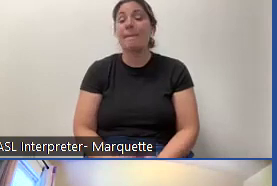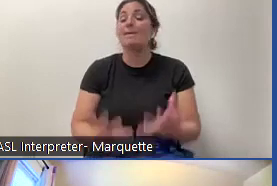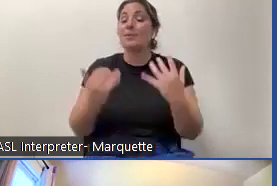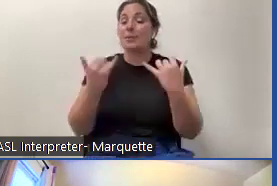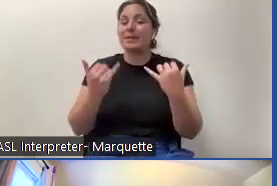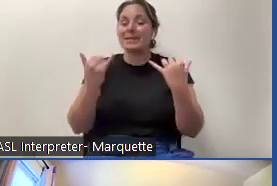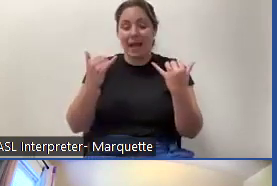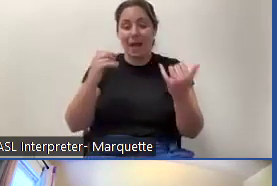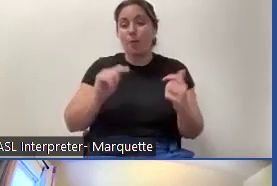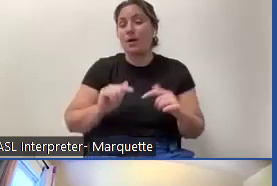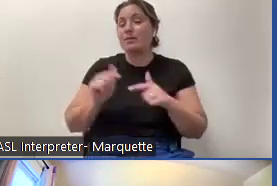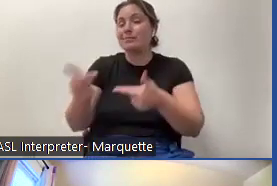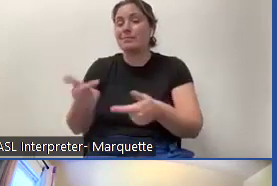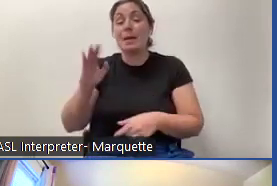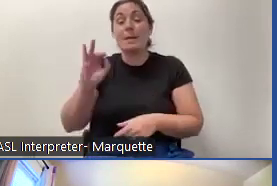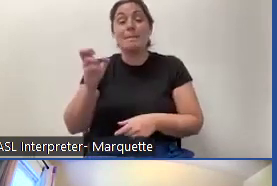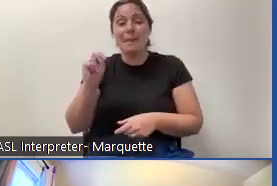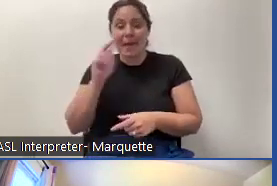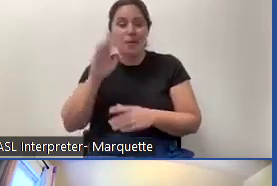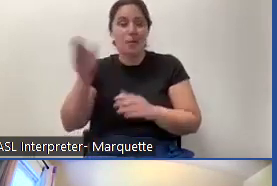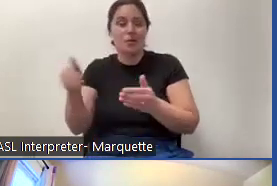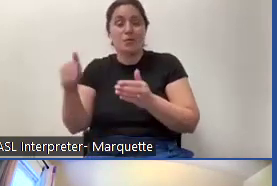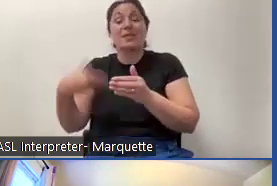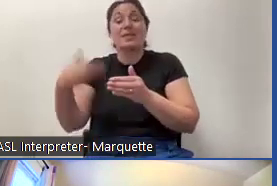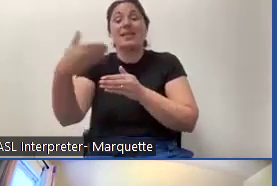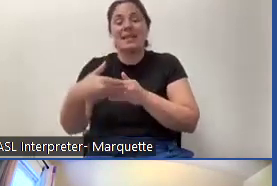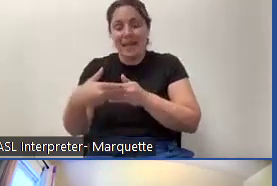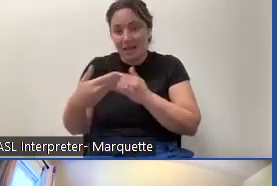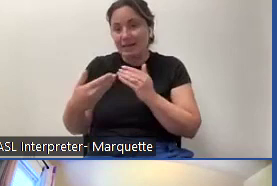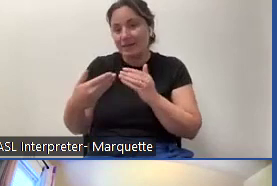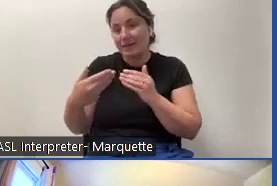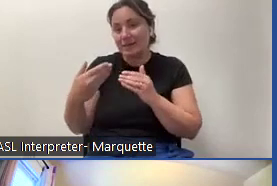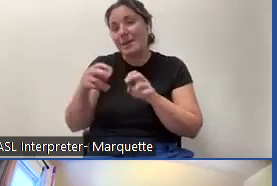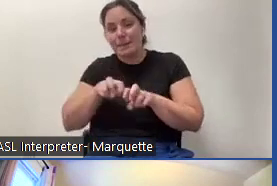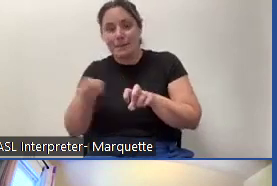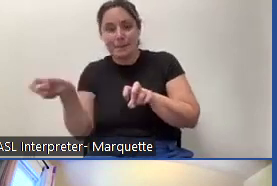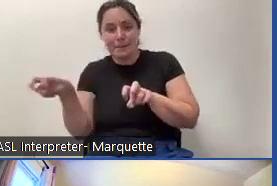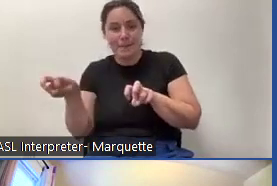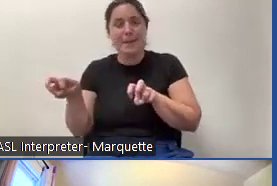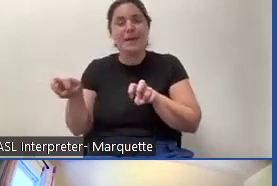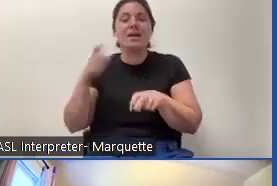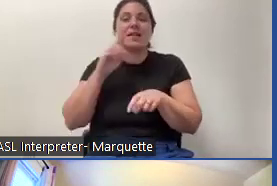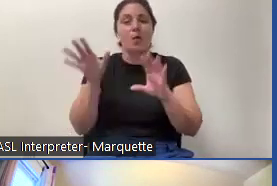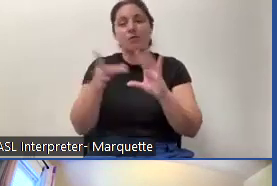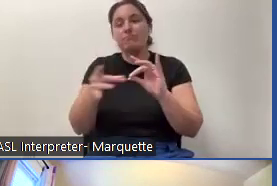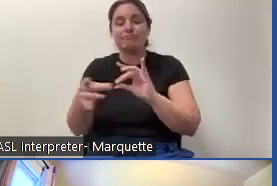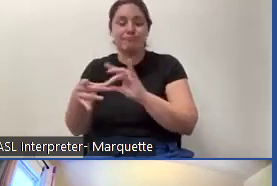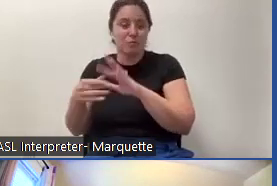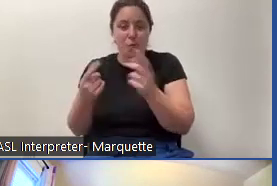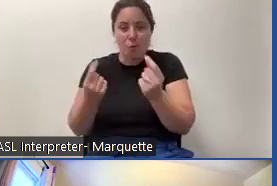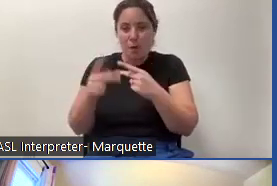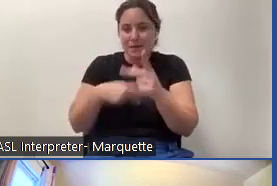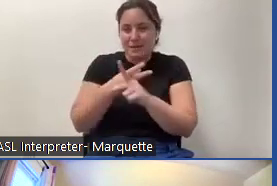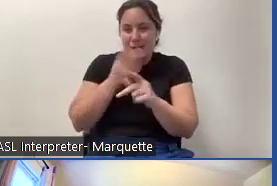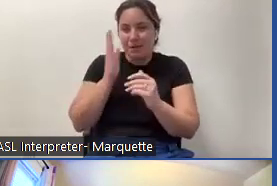to Megan, who will introduce the speakers today, who you will hear more about those direct services and supports that they are